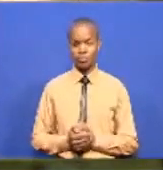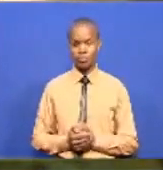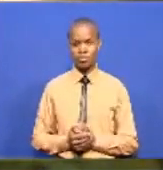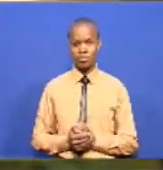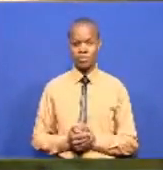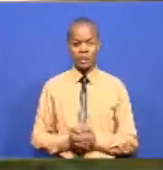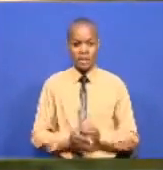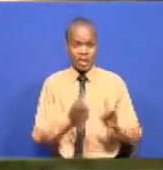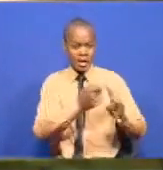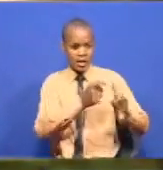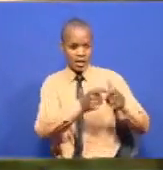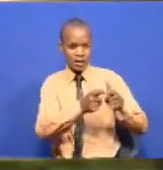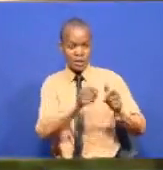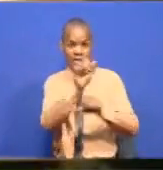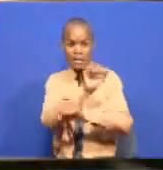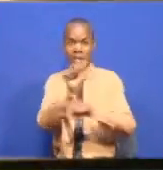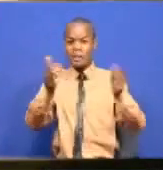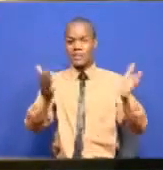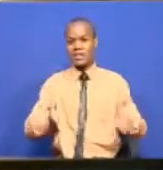nikakuta driver ameumia sana.